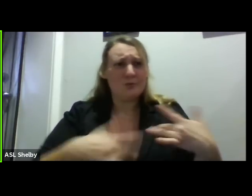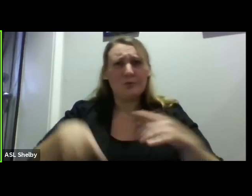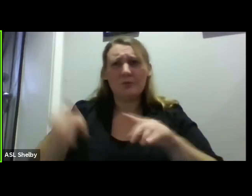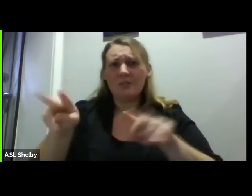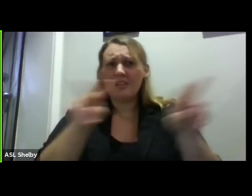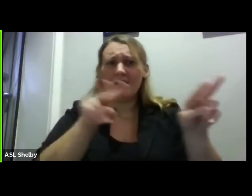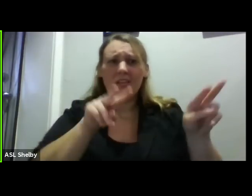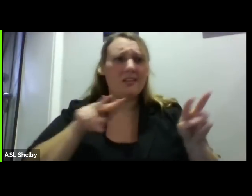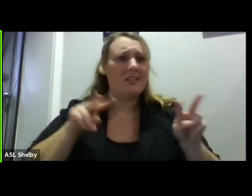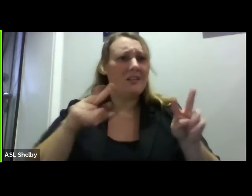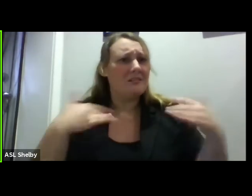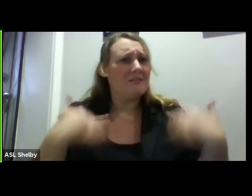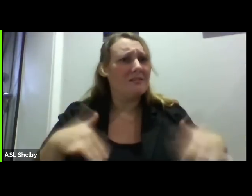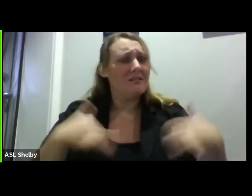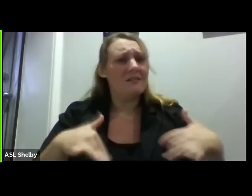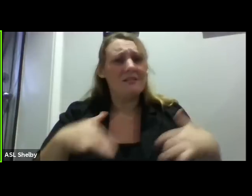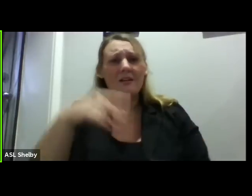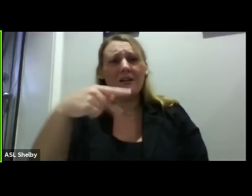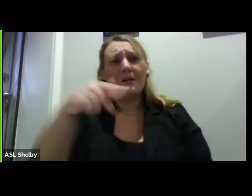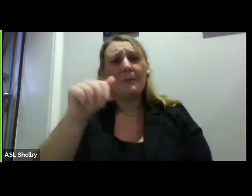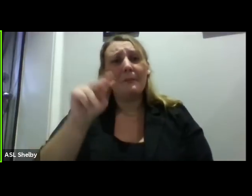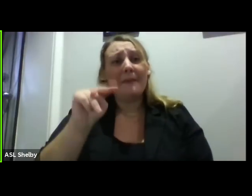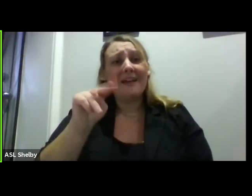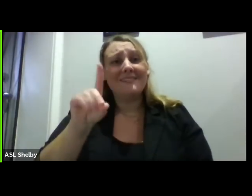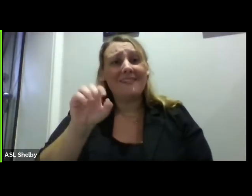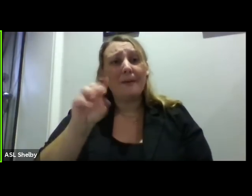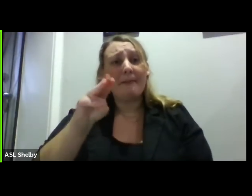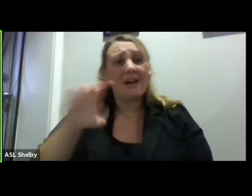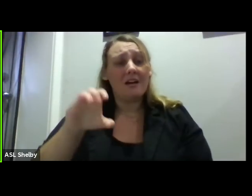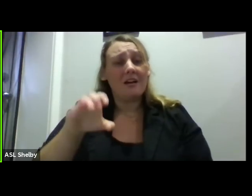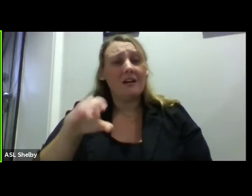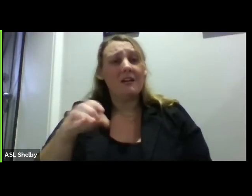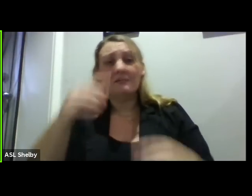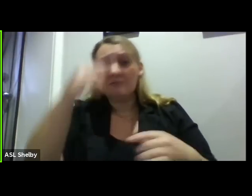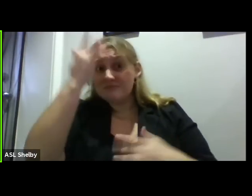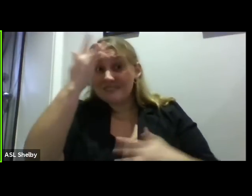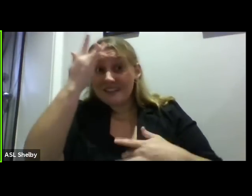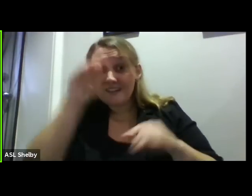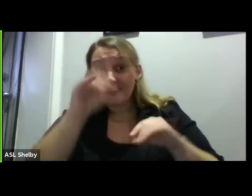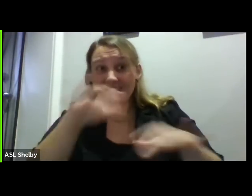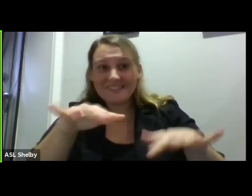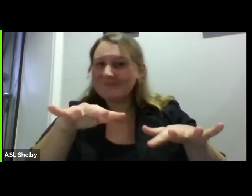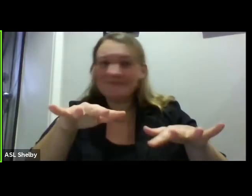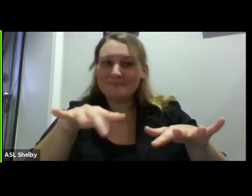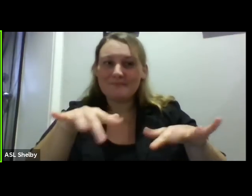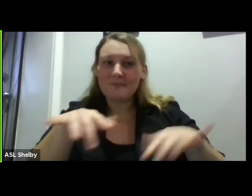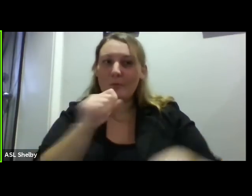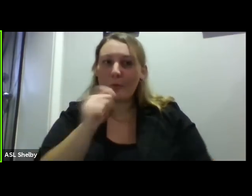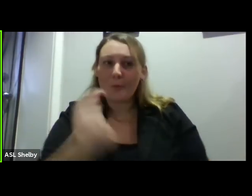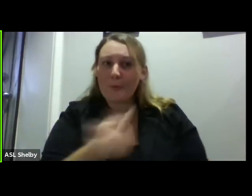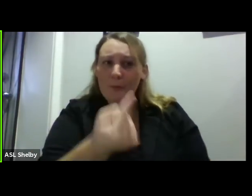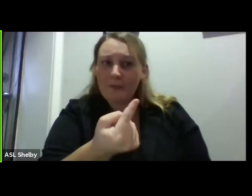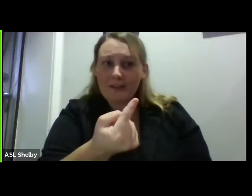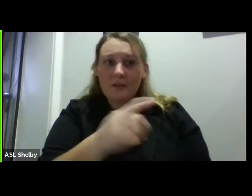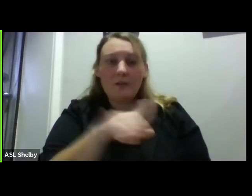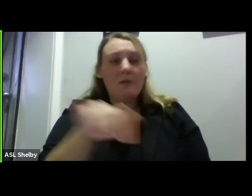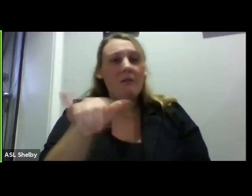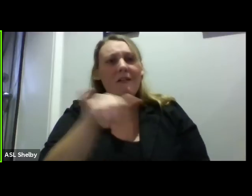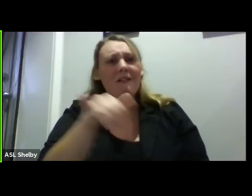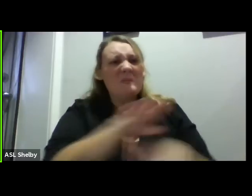These pandemics are capitalism, racism, the prison industrial complex,